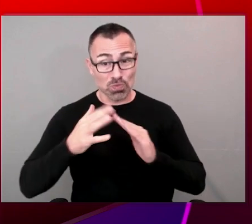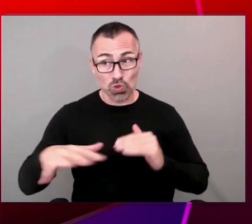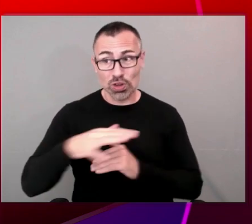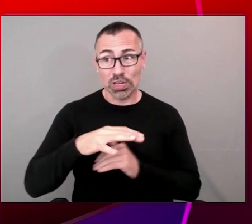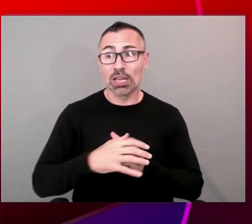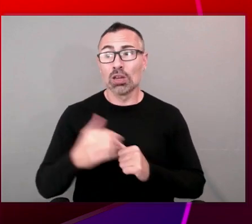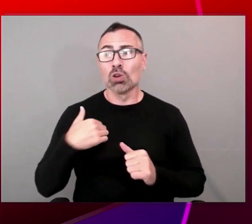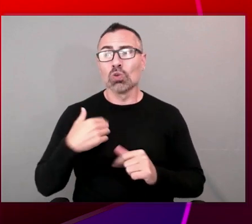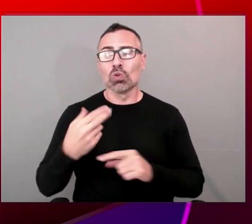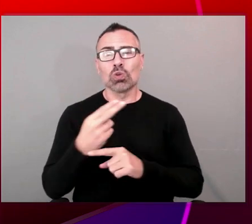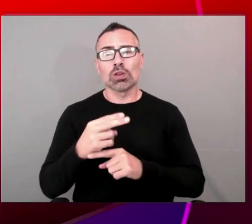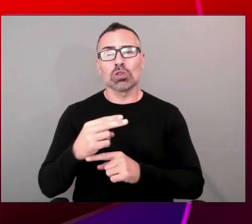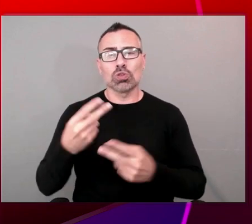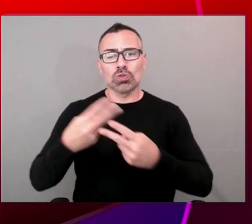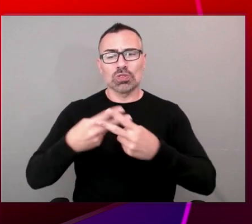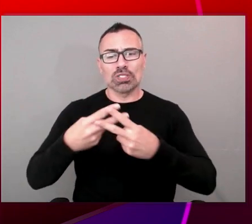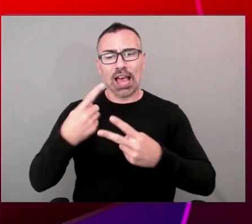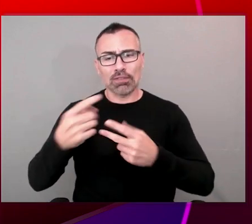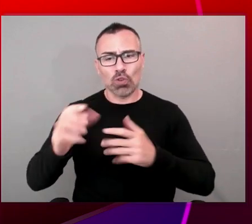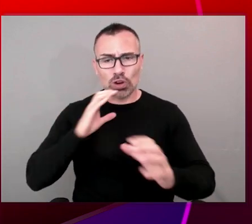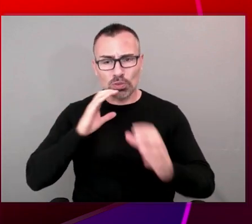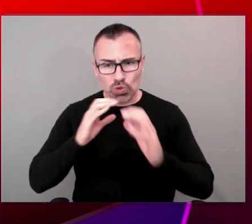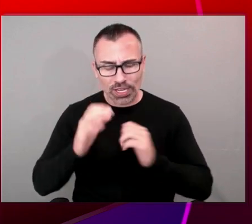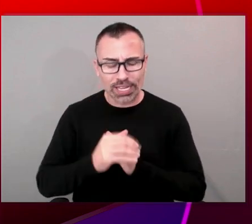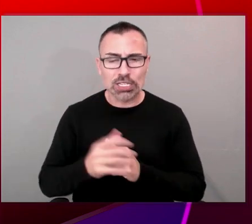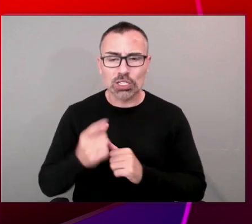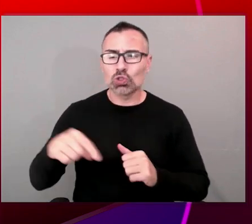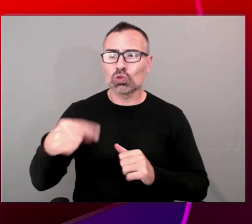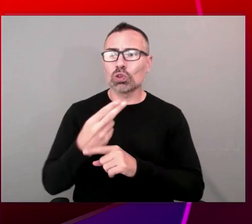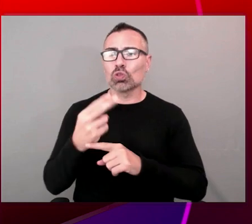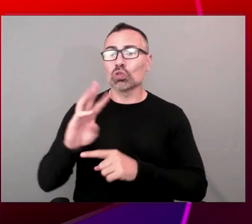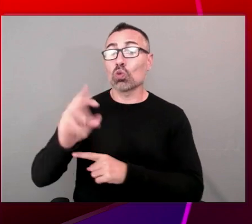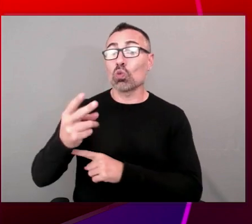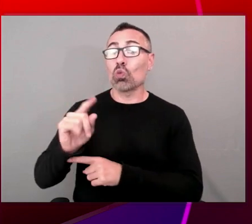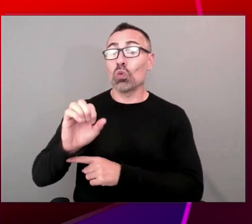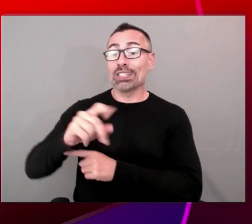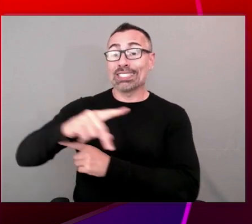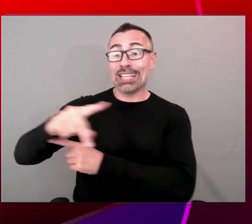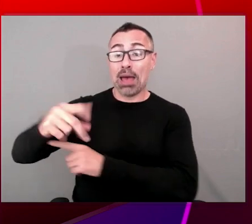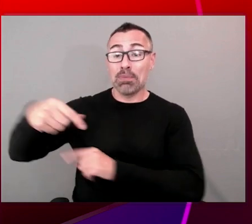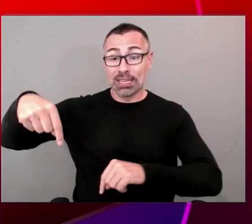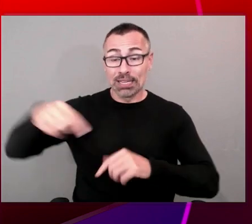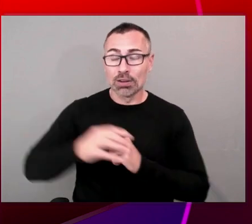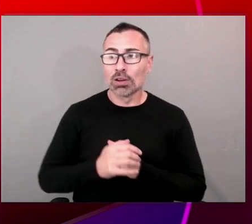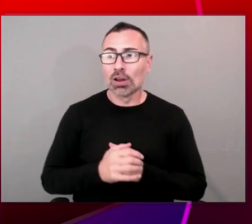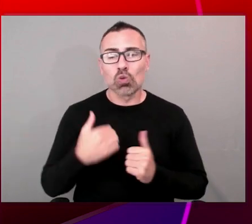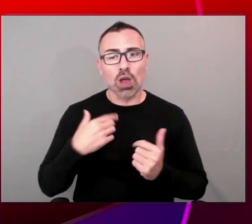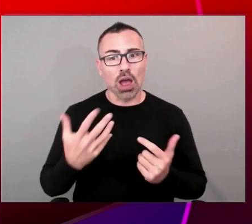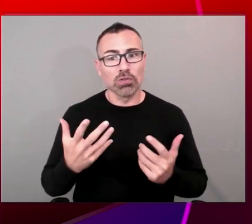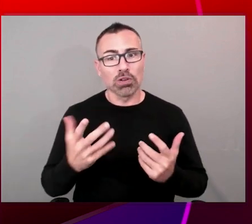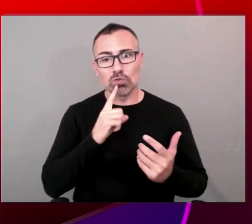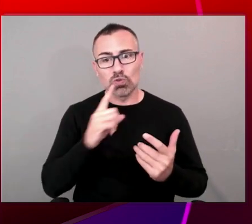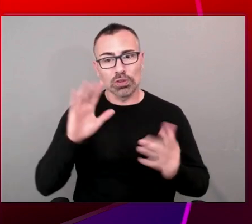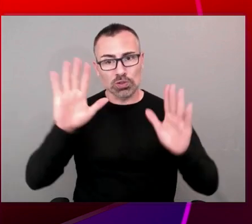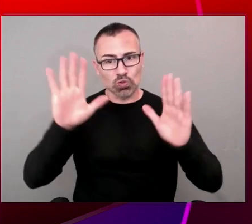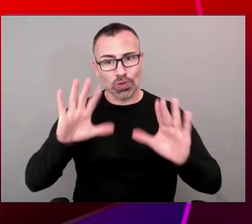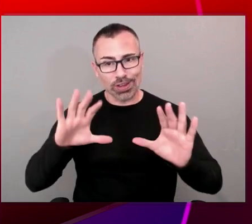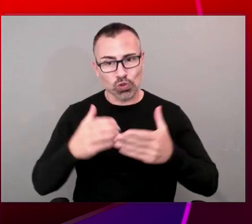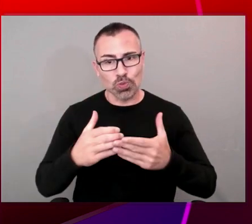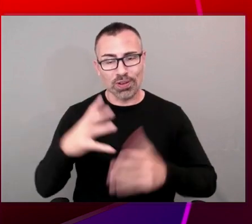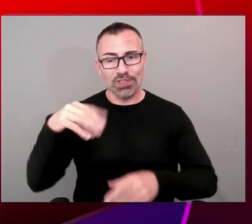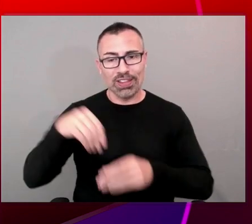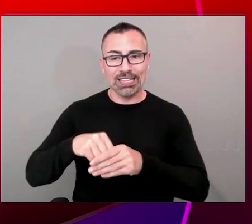use WhatsApp during the event here. And we've got a really great group of inside AWS coordinators who